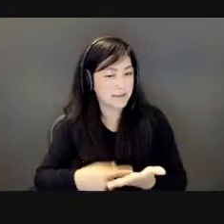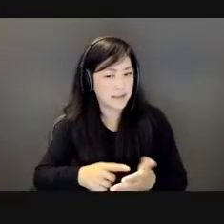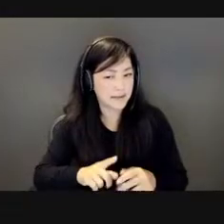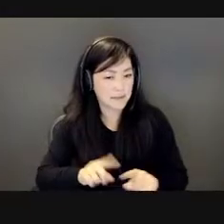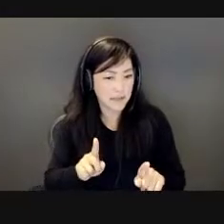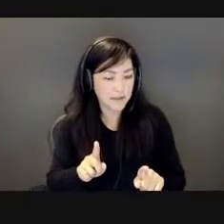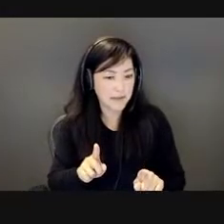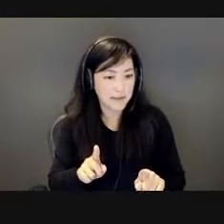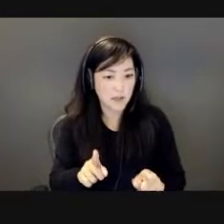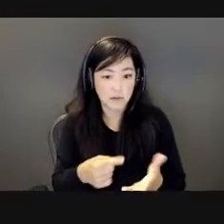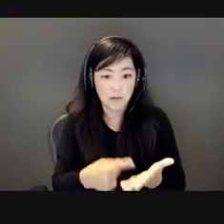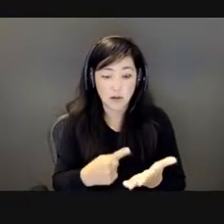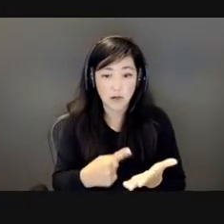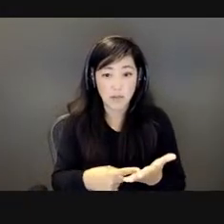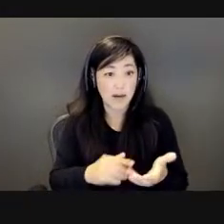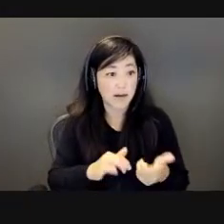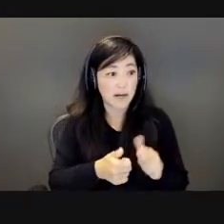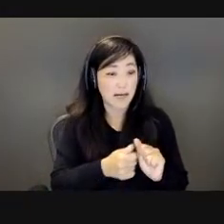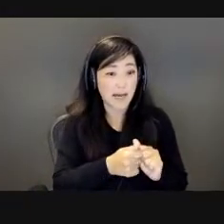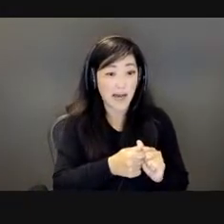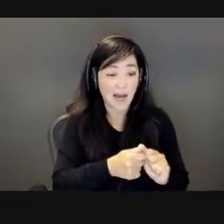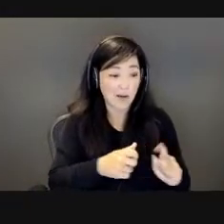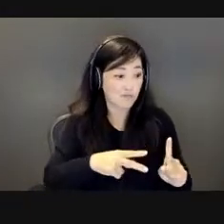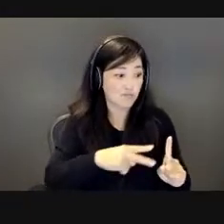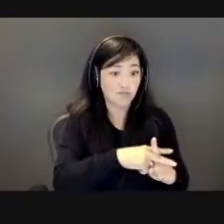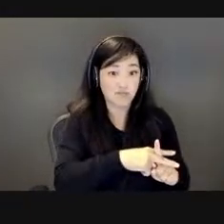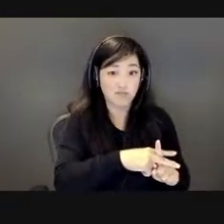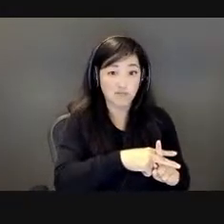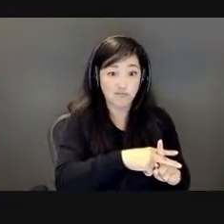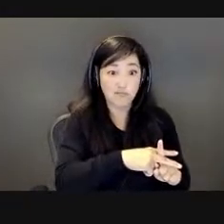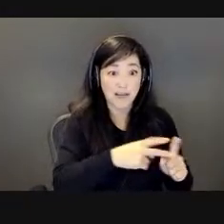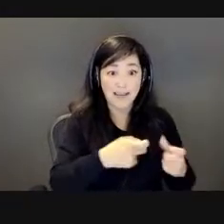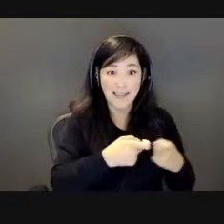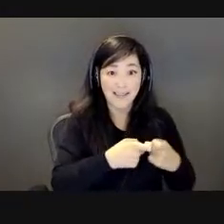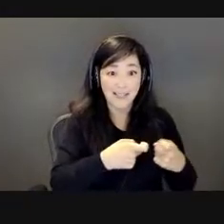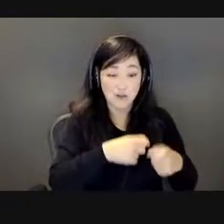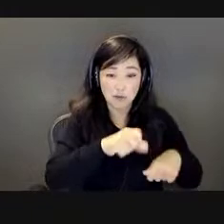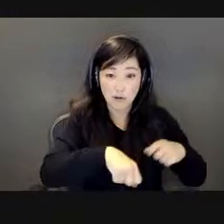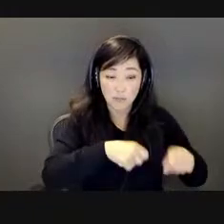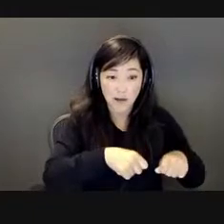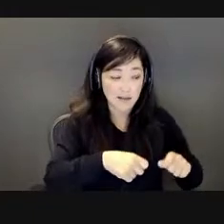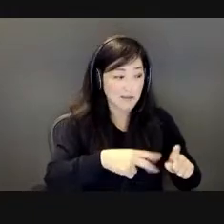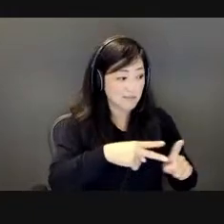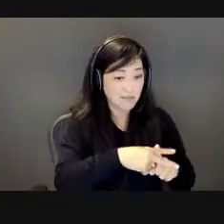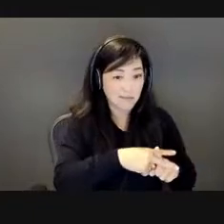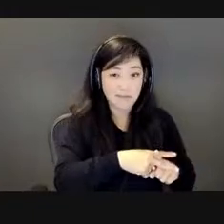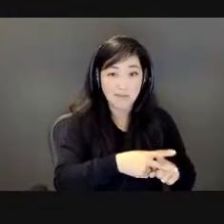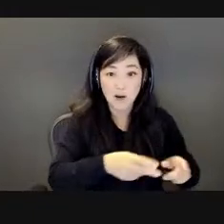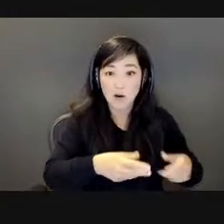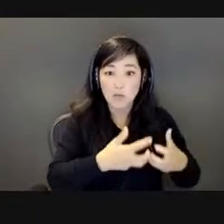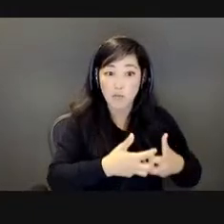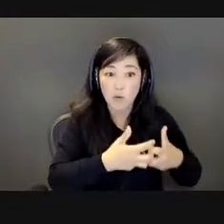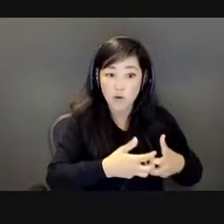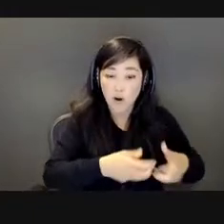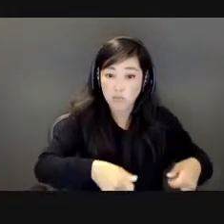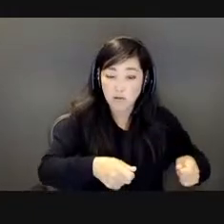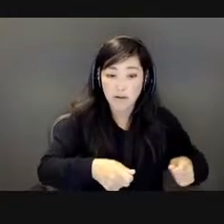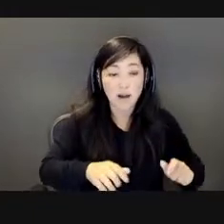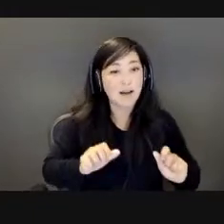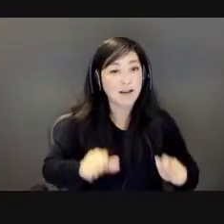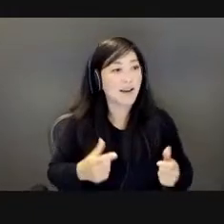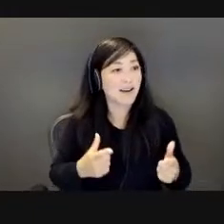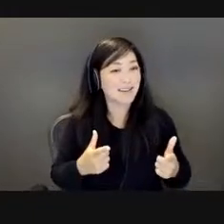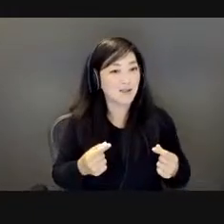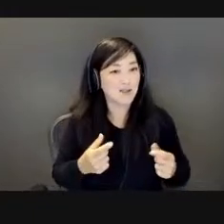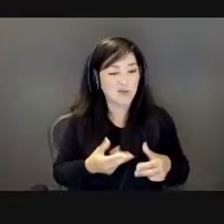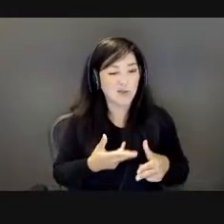let's say, charging stations for any of that to happen, because that's one thing that we've got to look into also, that if we're going to do, we can do a short ride, but if we want to do a